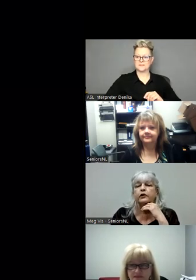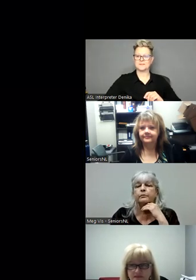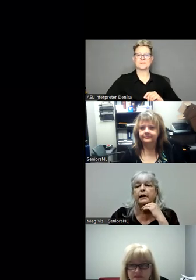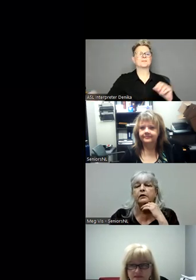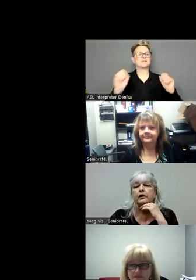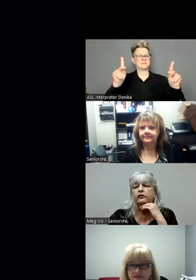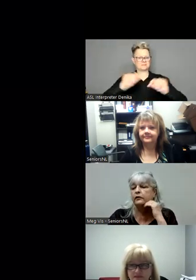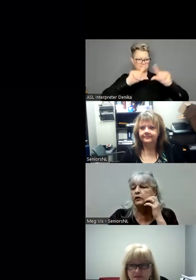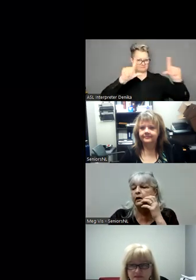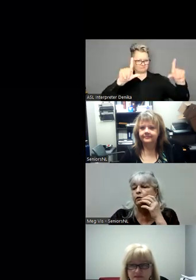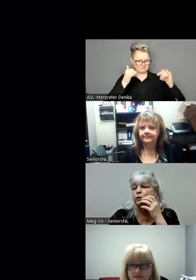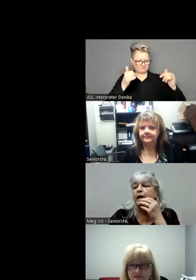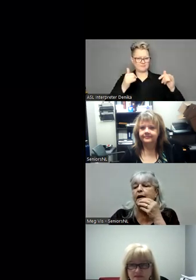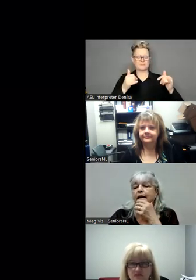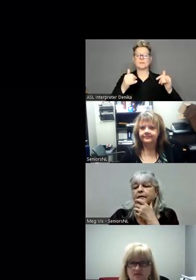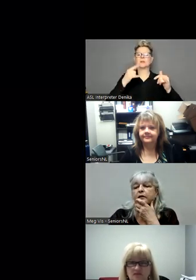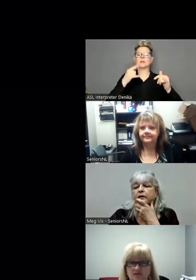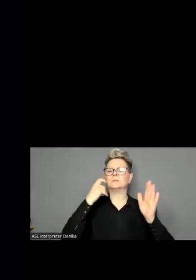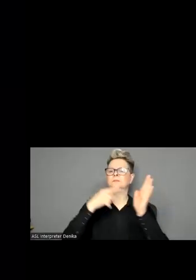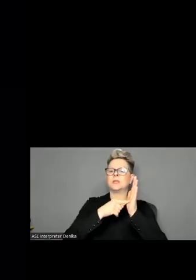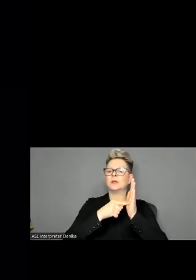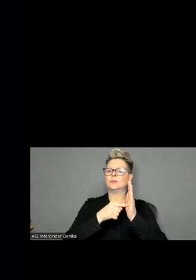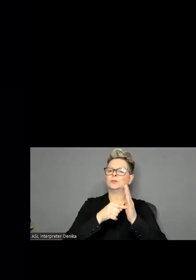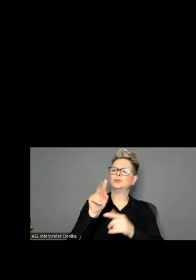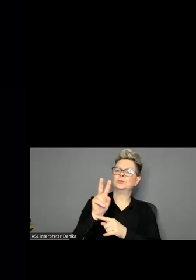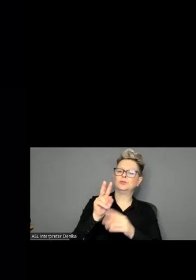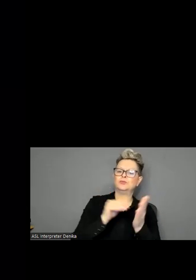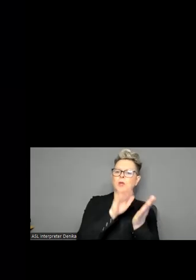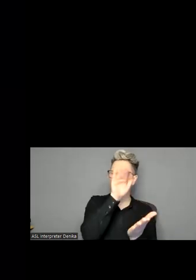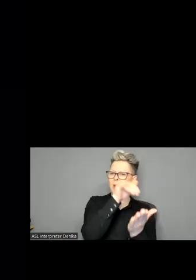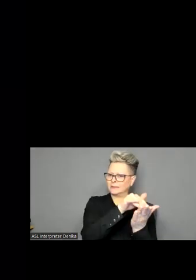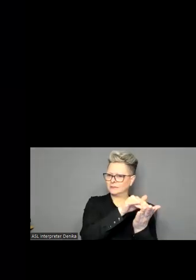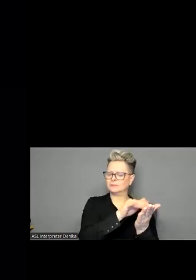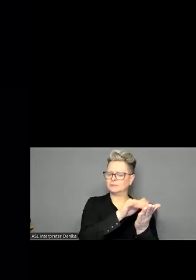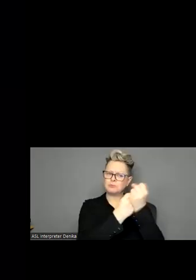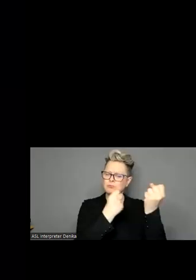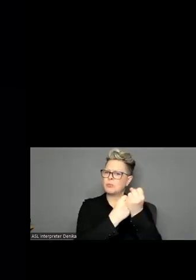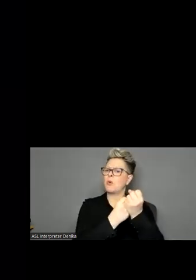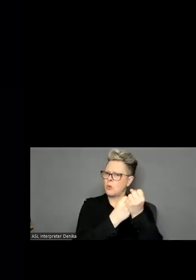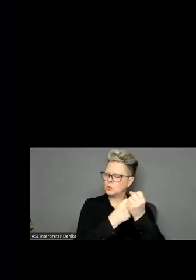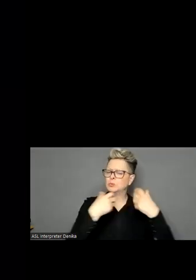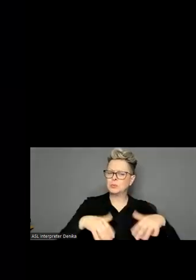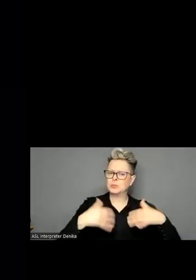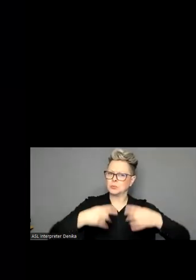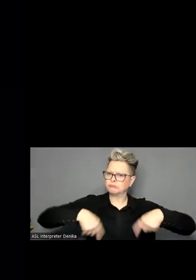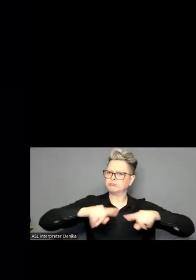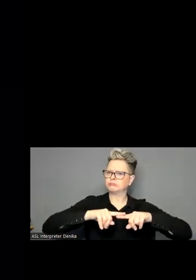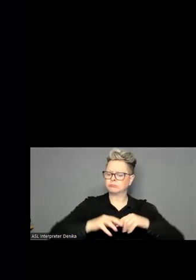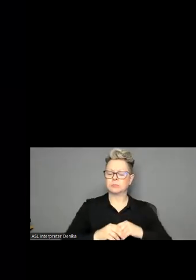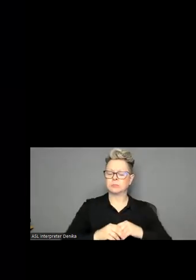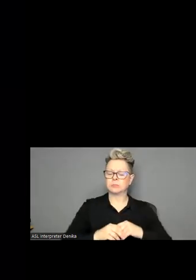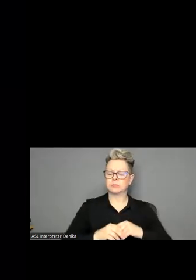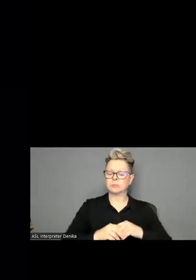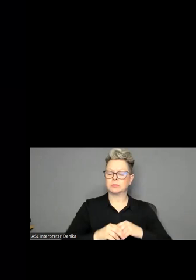We're going to start by acknowledging the United Way and their support of our efforts. They allow us, because of their